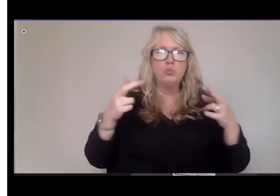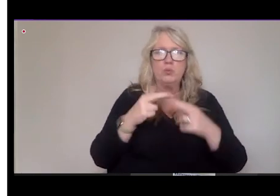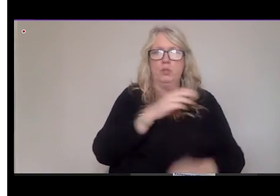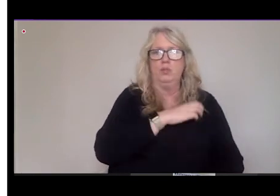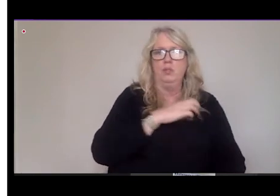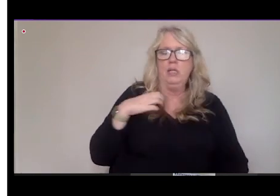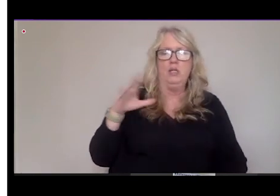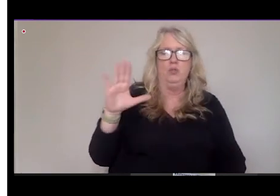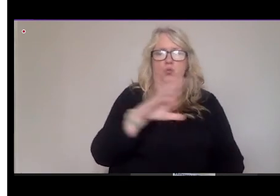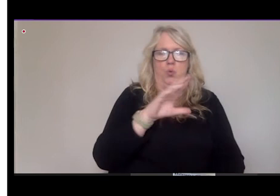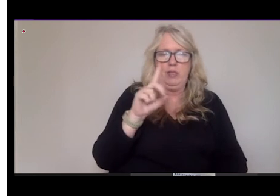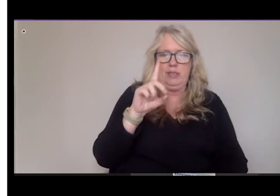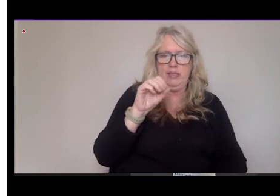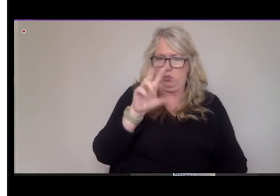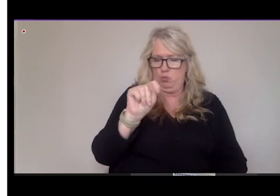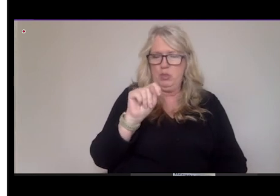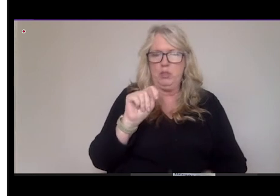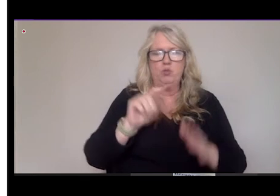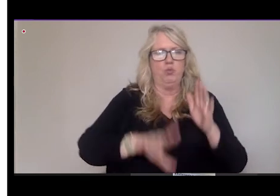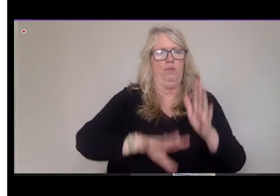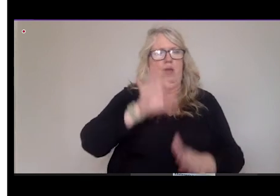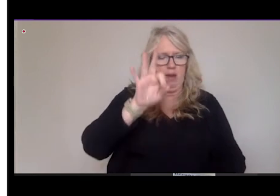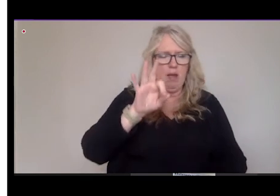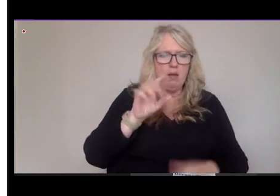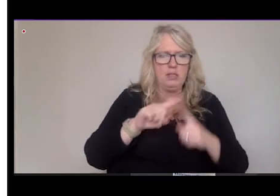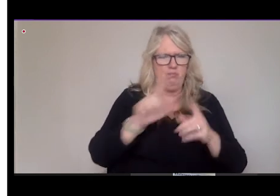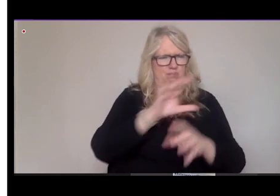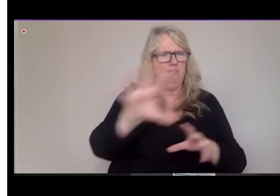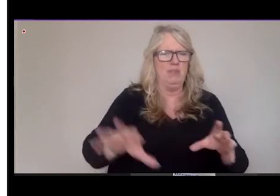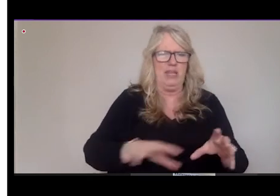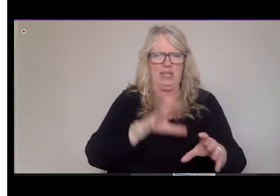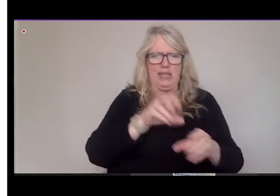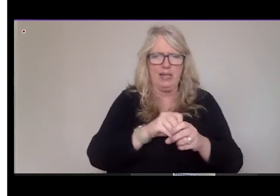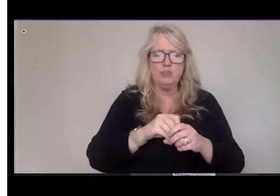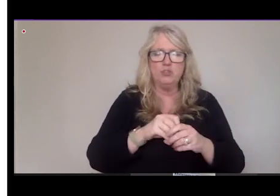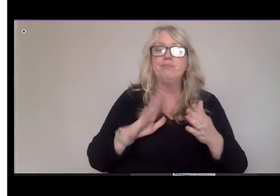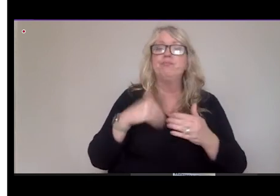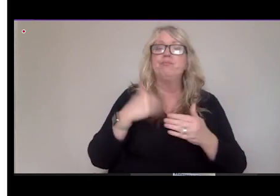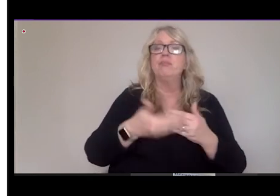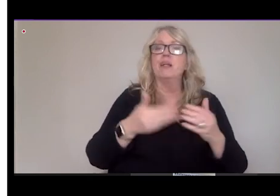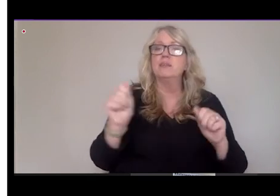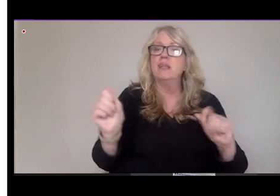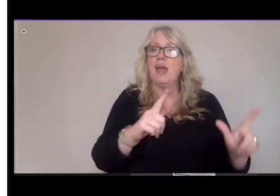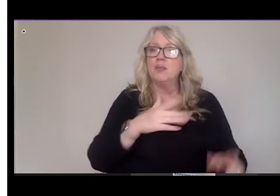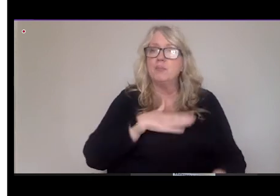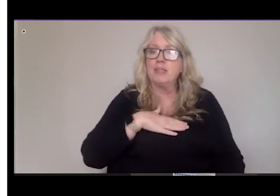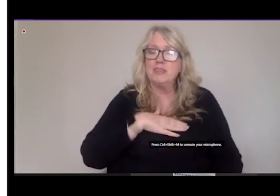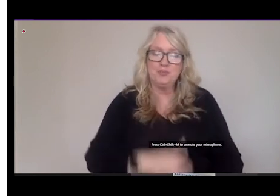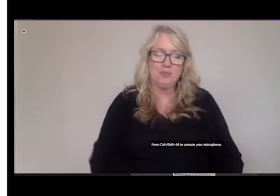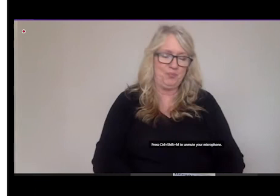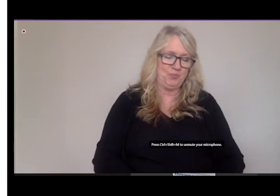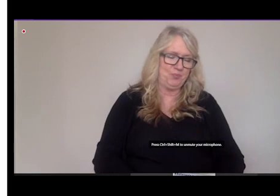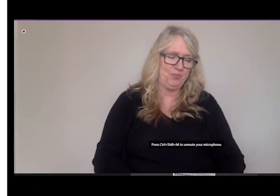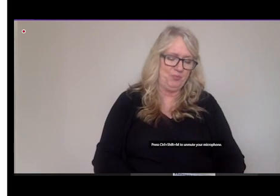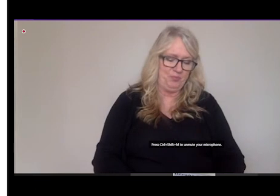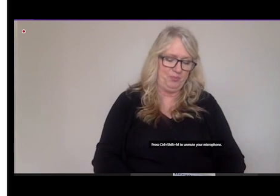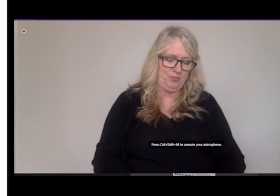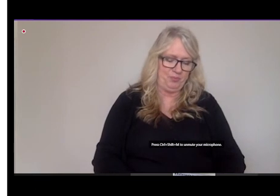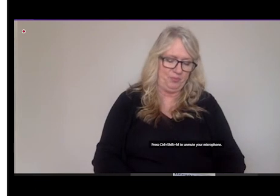organization, your regional council, your DOT to find out about those forums and be engaged. Next slide, please.